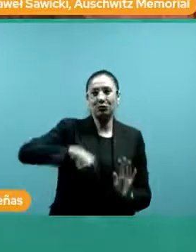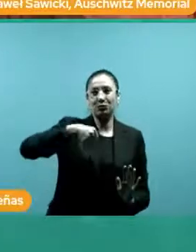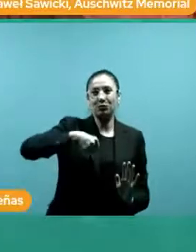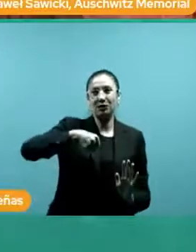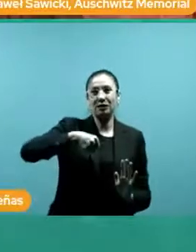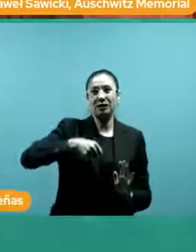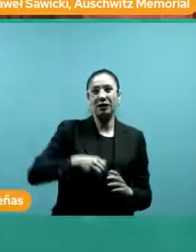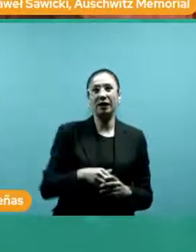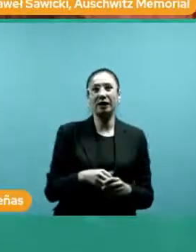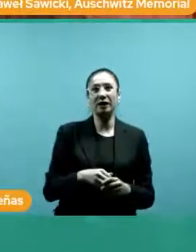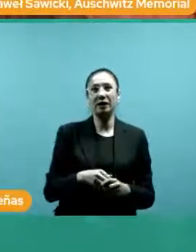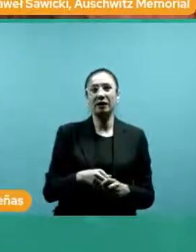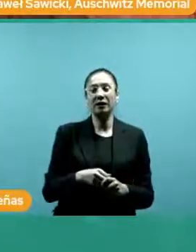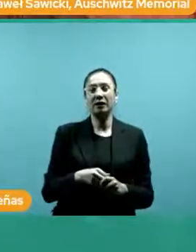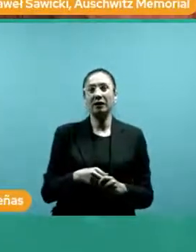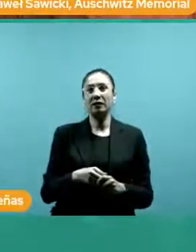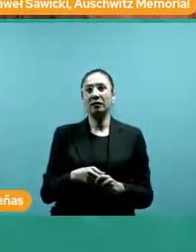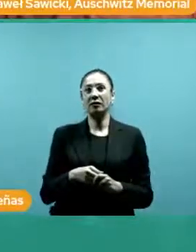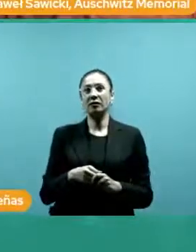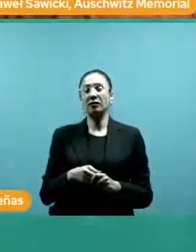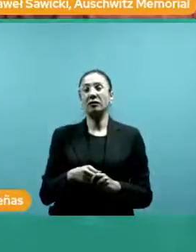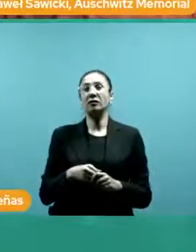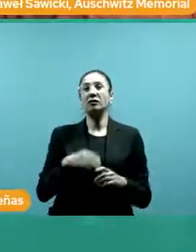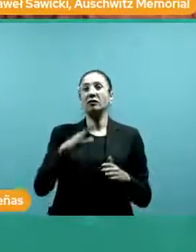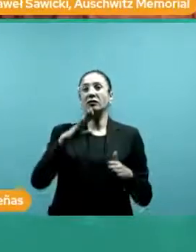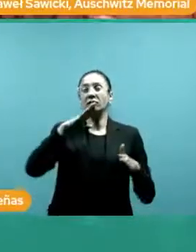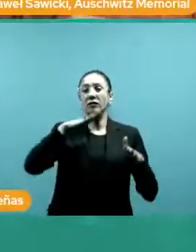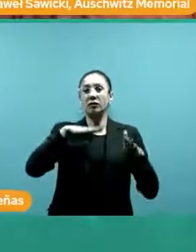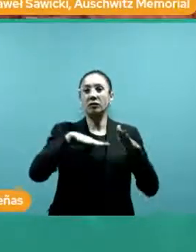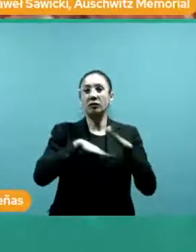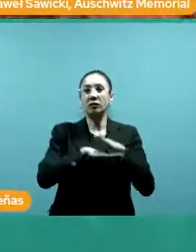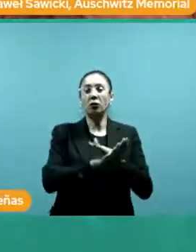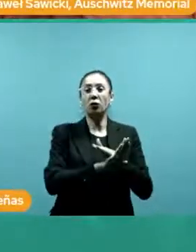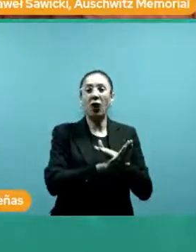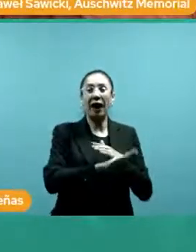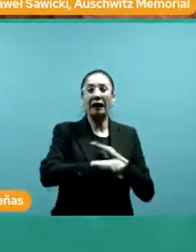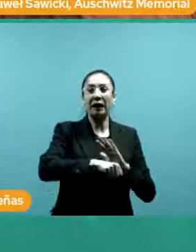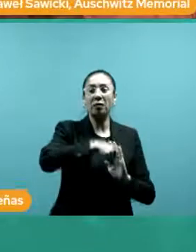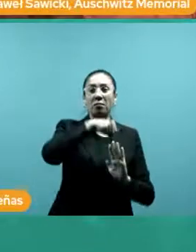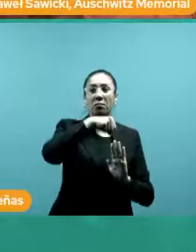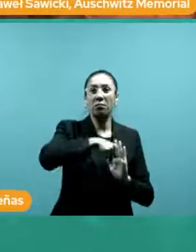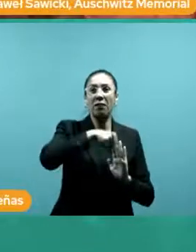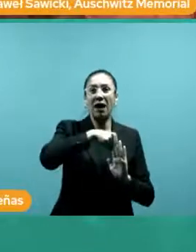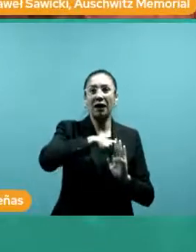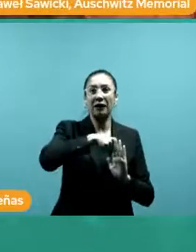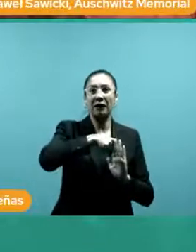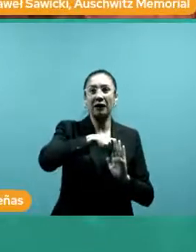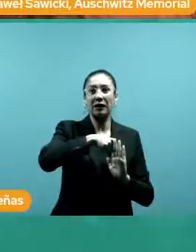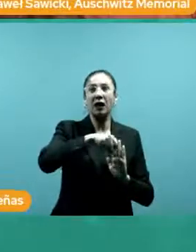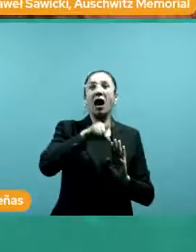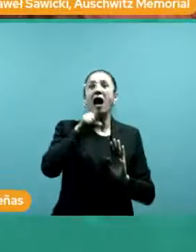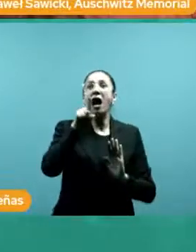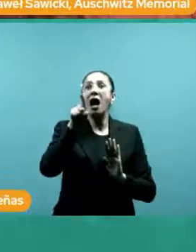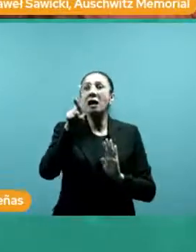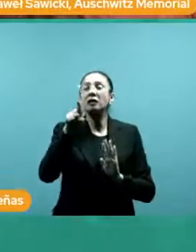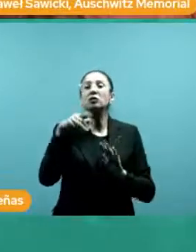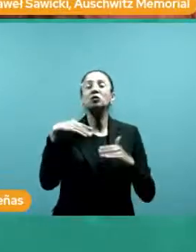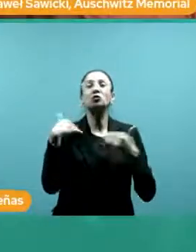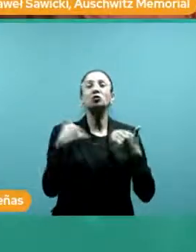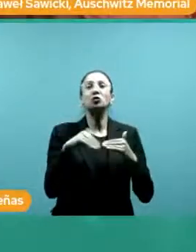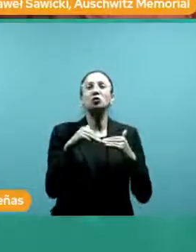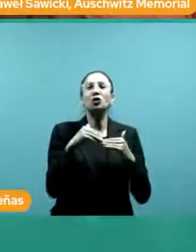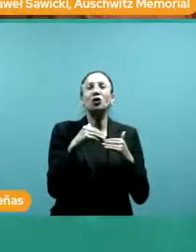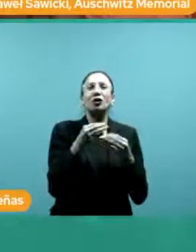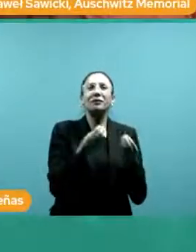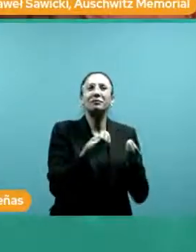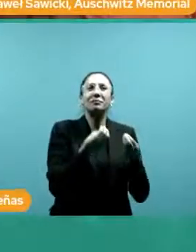piece of paper that we guardamos found, and this piece of paper papel, becomes this little puzzle, little piece of this huge